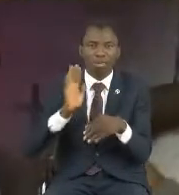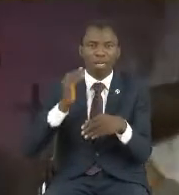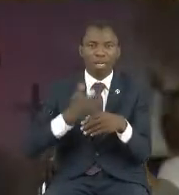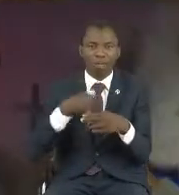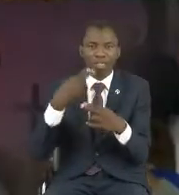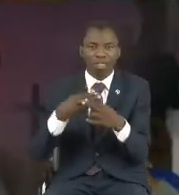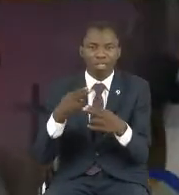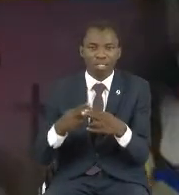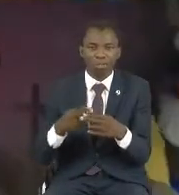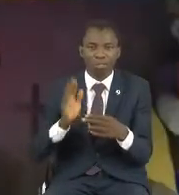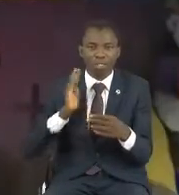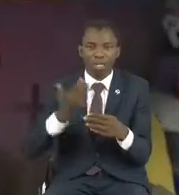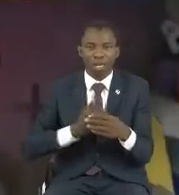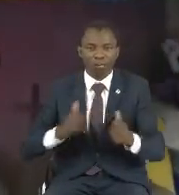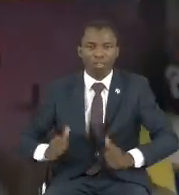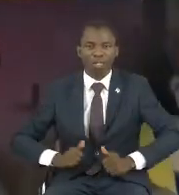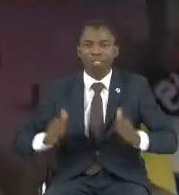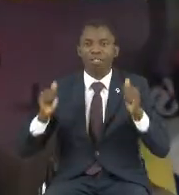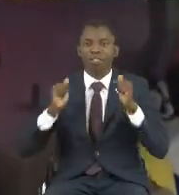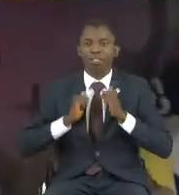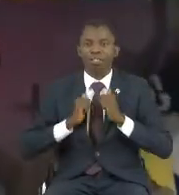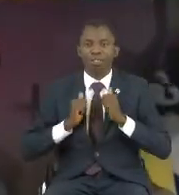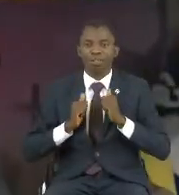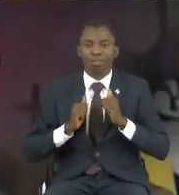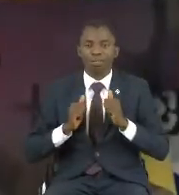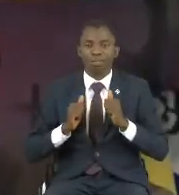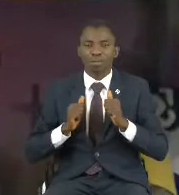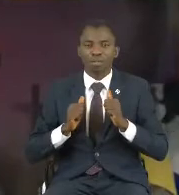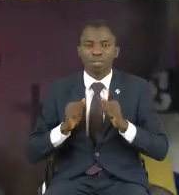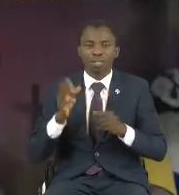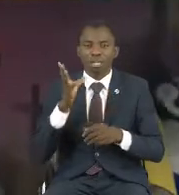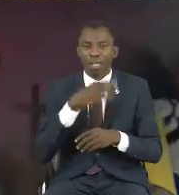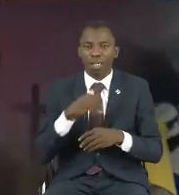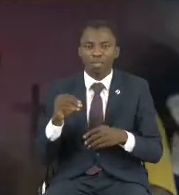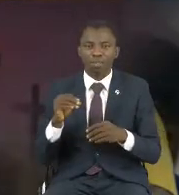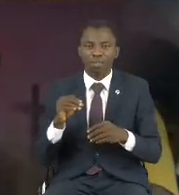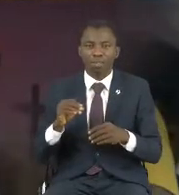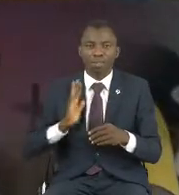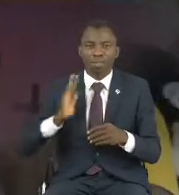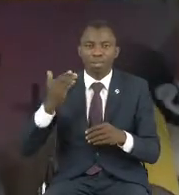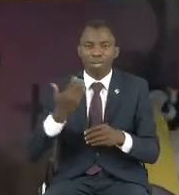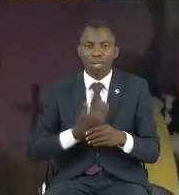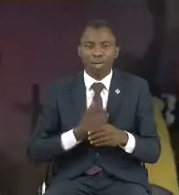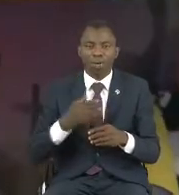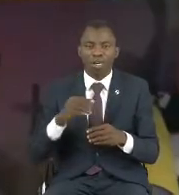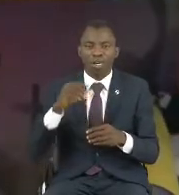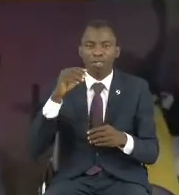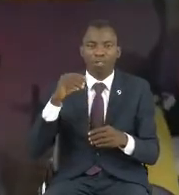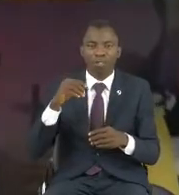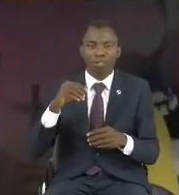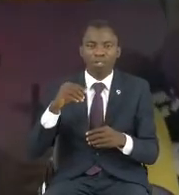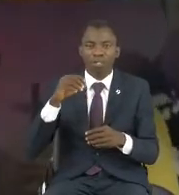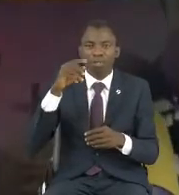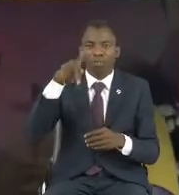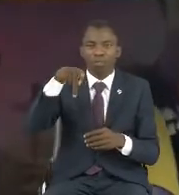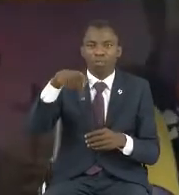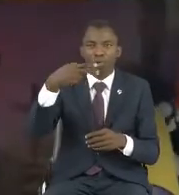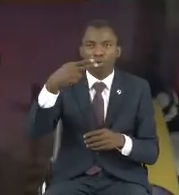our addresses, and our phone numbers. So wherever you